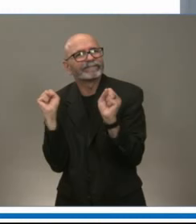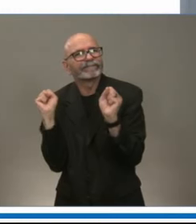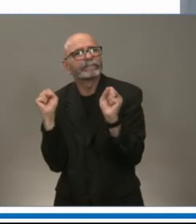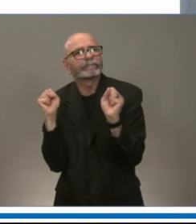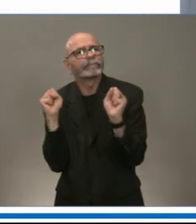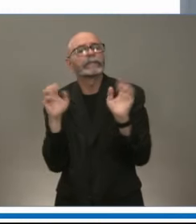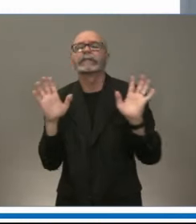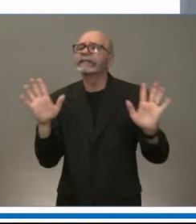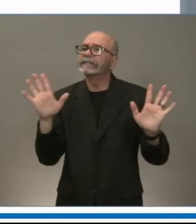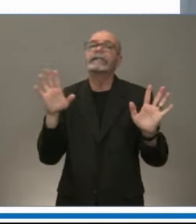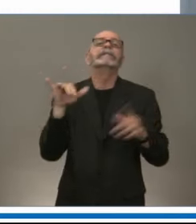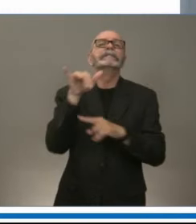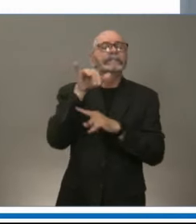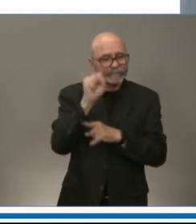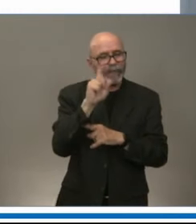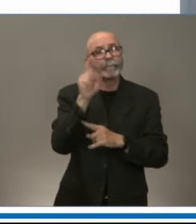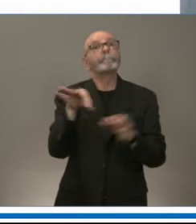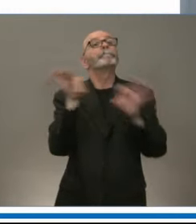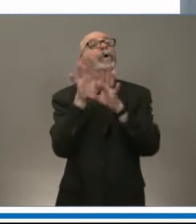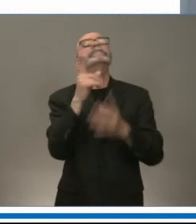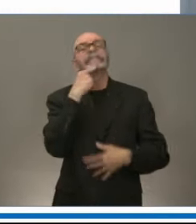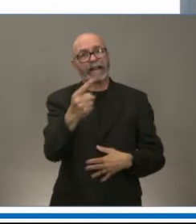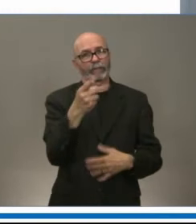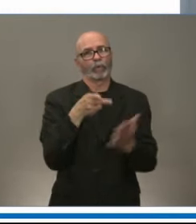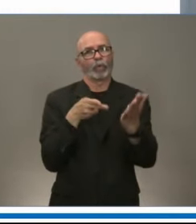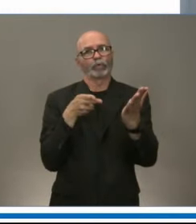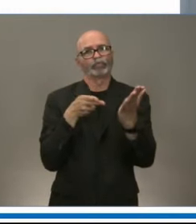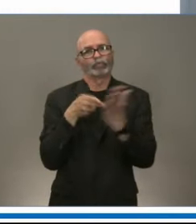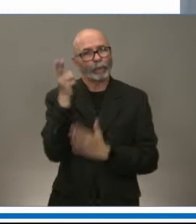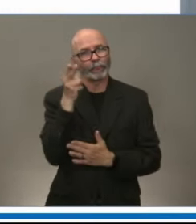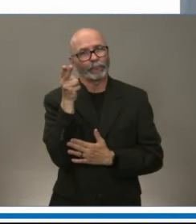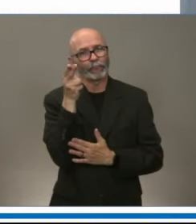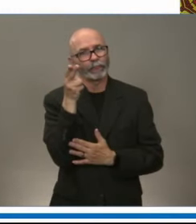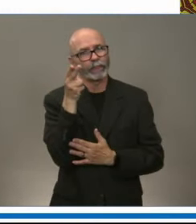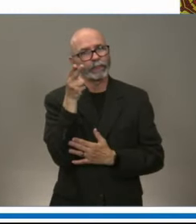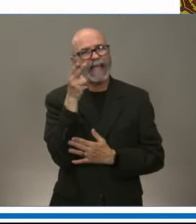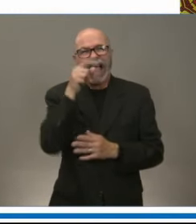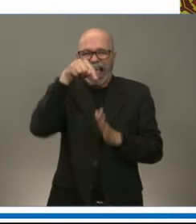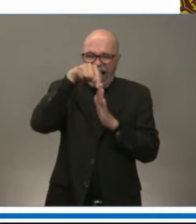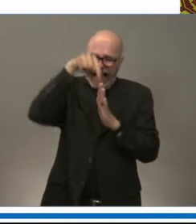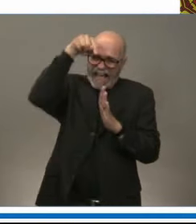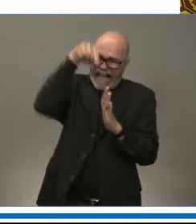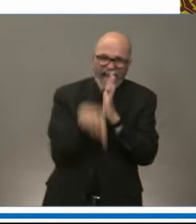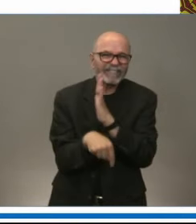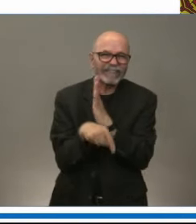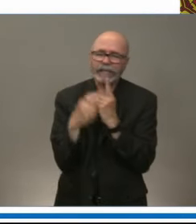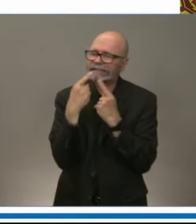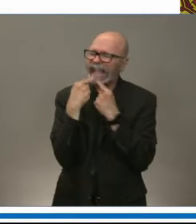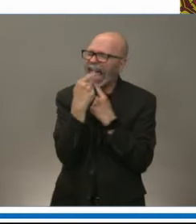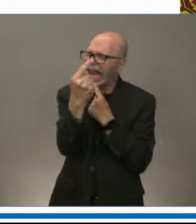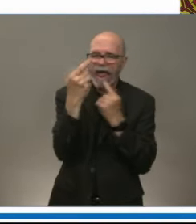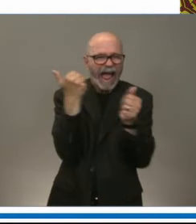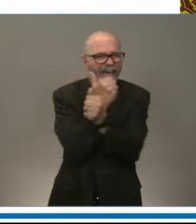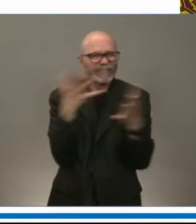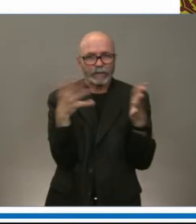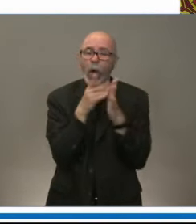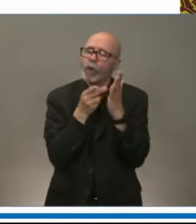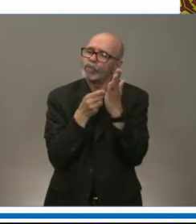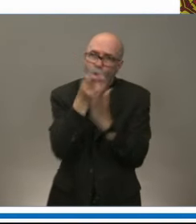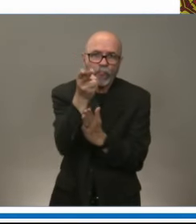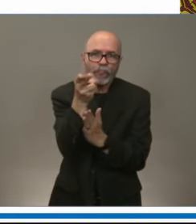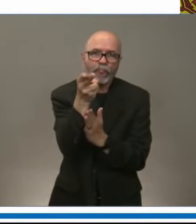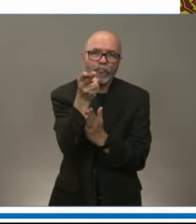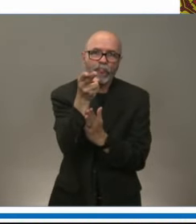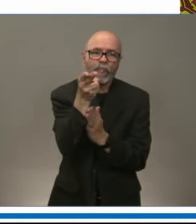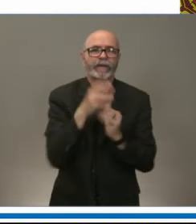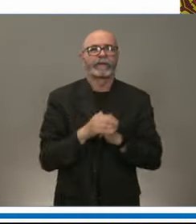honest all the way through the steps of this system. Sharon, do you have a follow-up? Oh, yes. Thank you very much. I'd